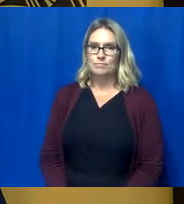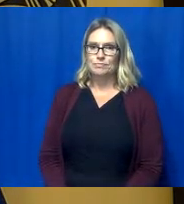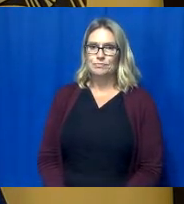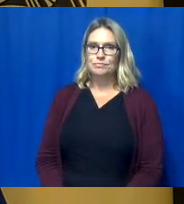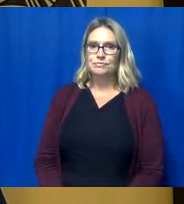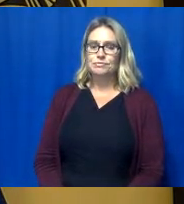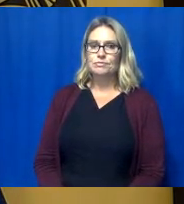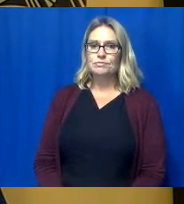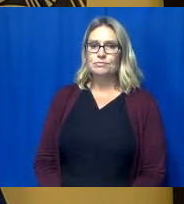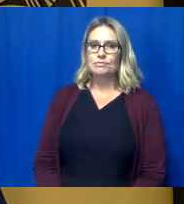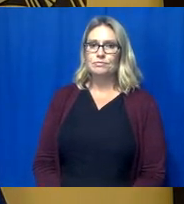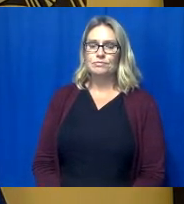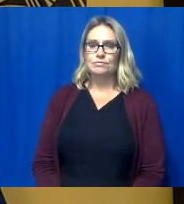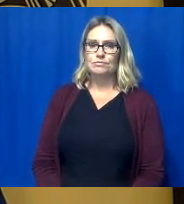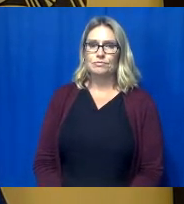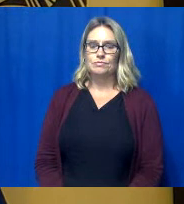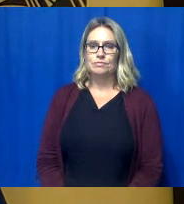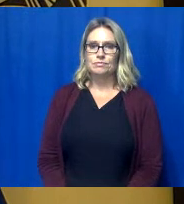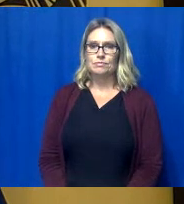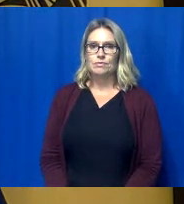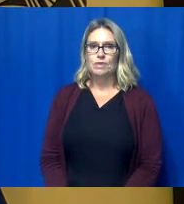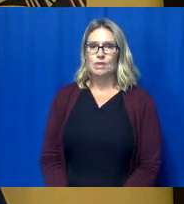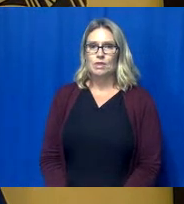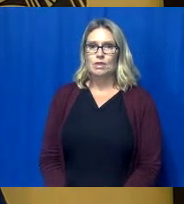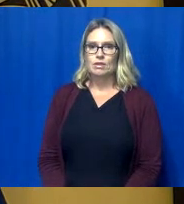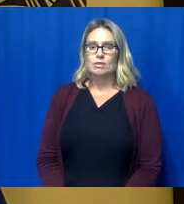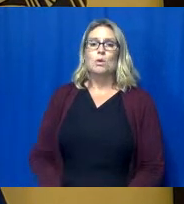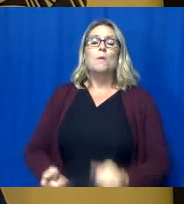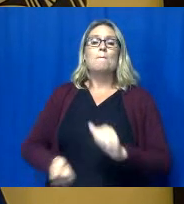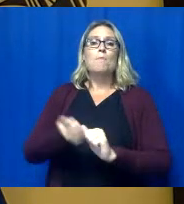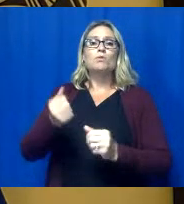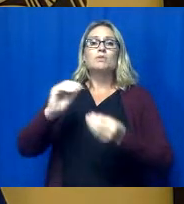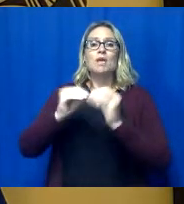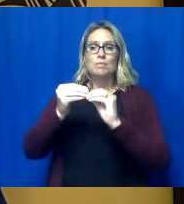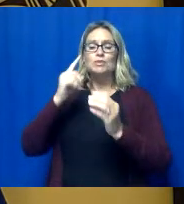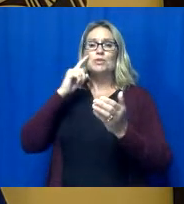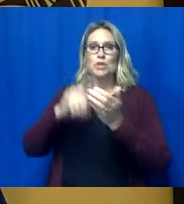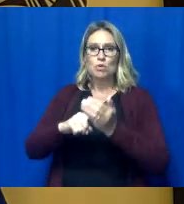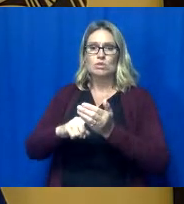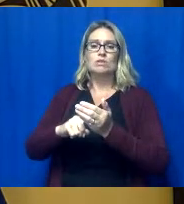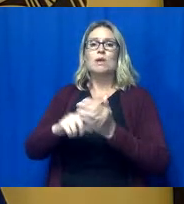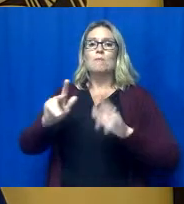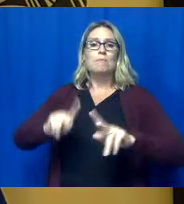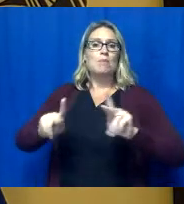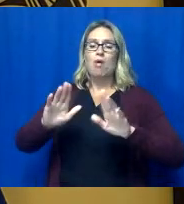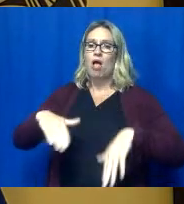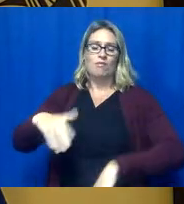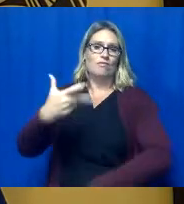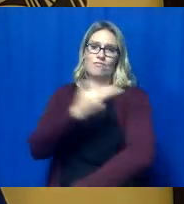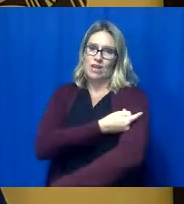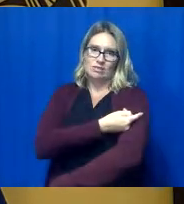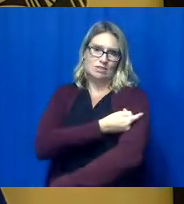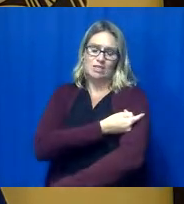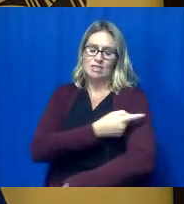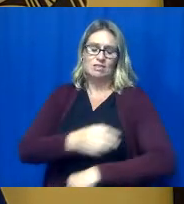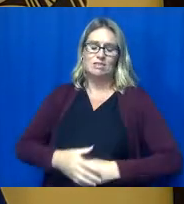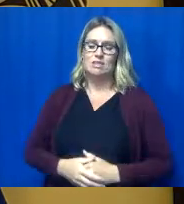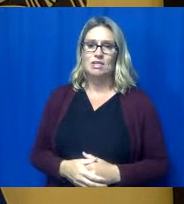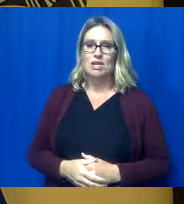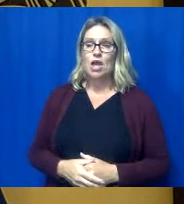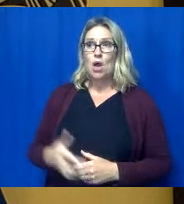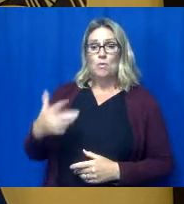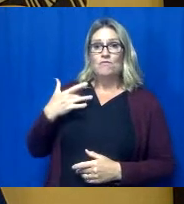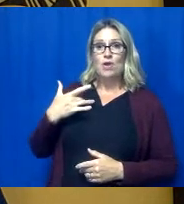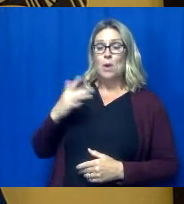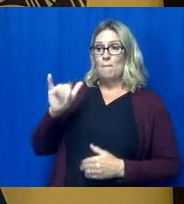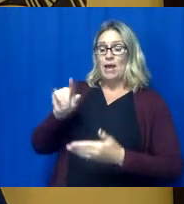cases are amongst the unvaccinated. And at the current pace, by next week,